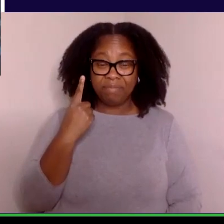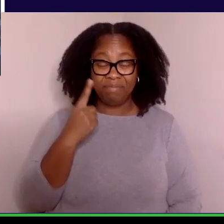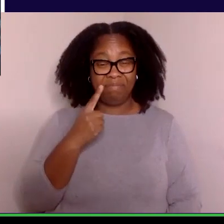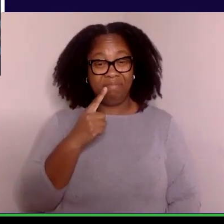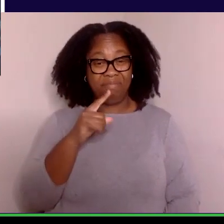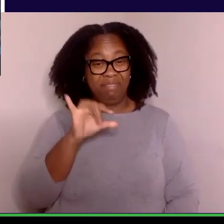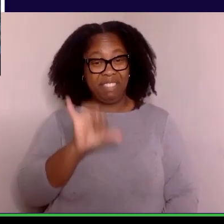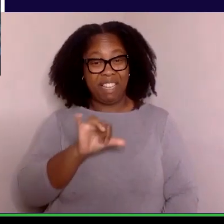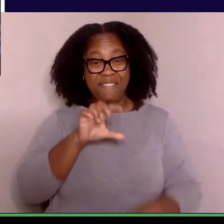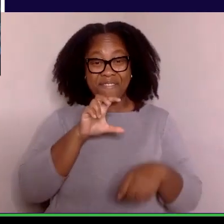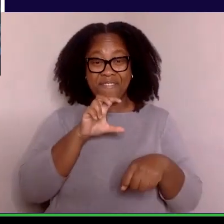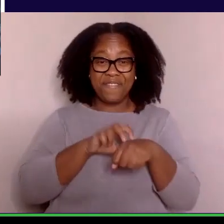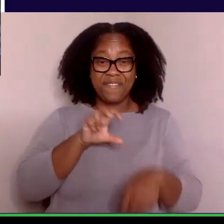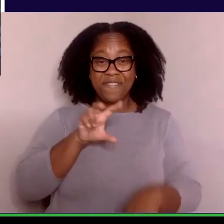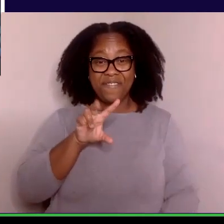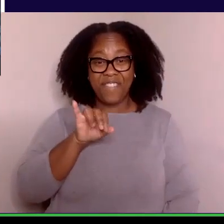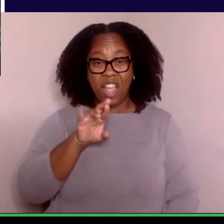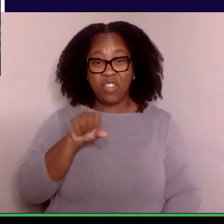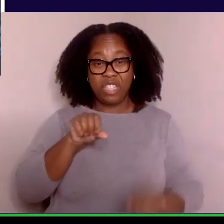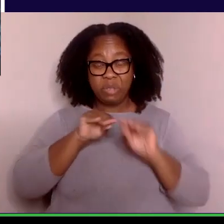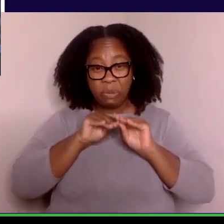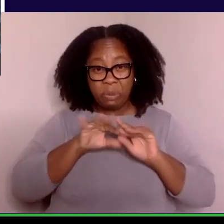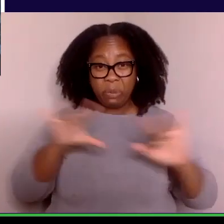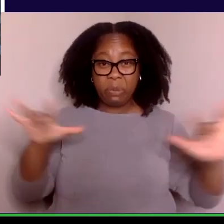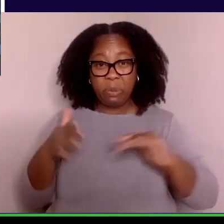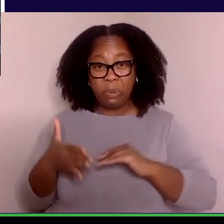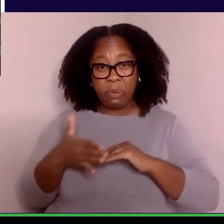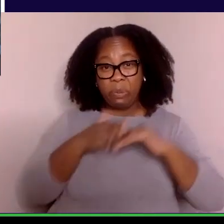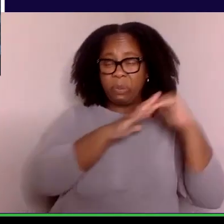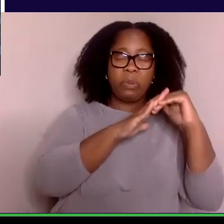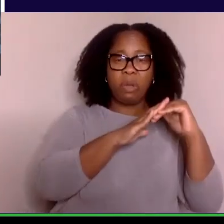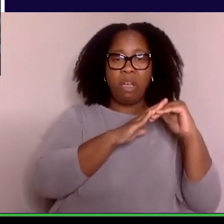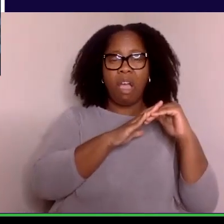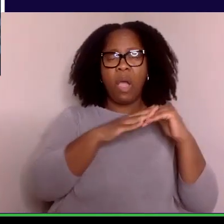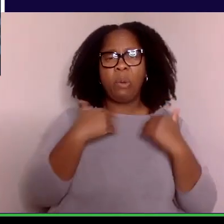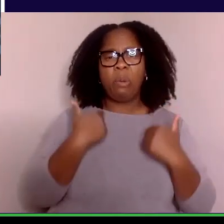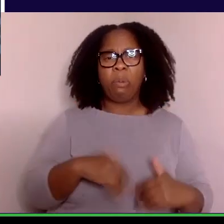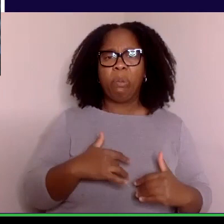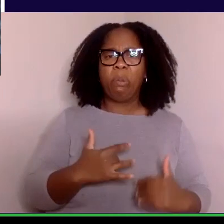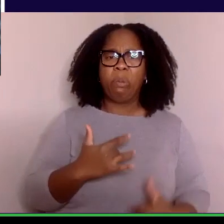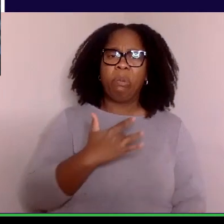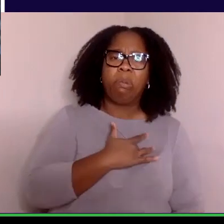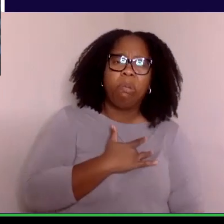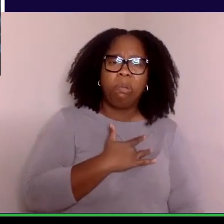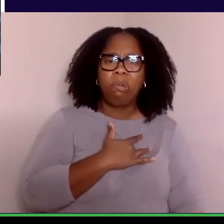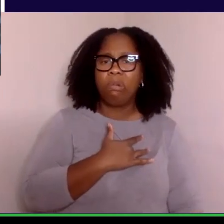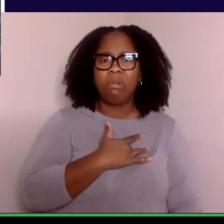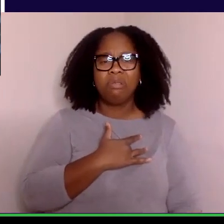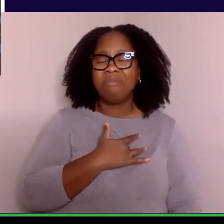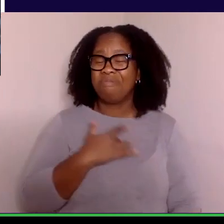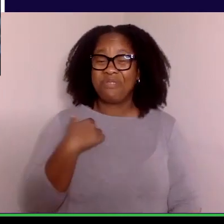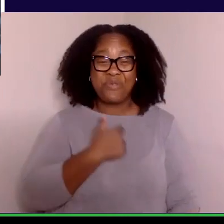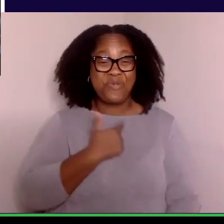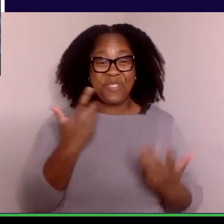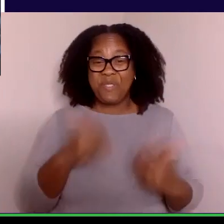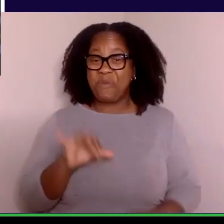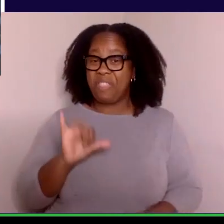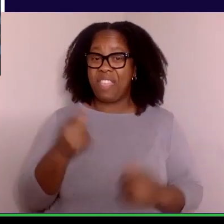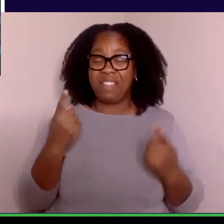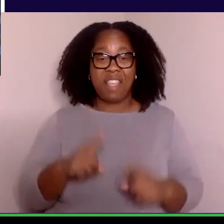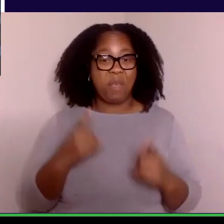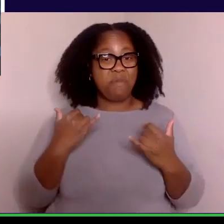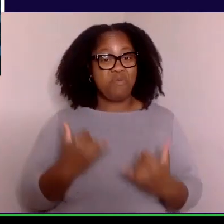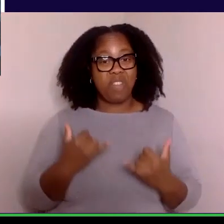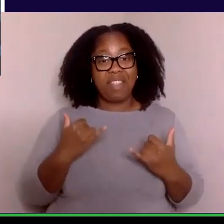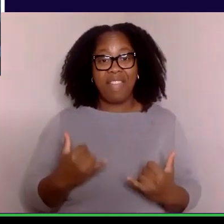virus surge is heartbreaking. It's not where we want it to be right now. We want it to be moving closer